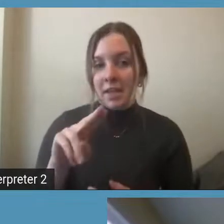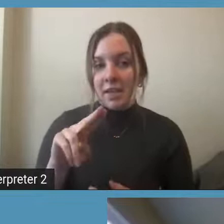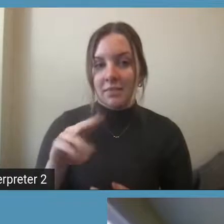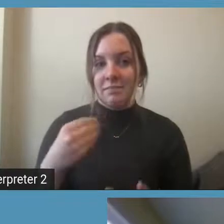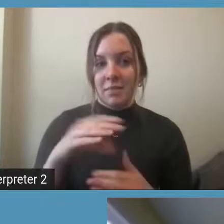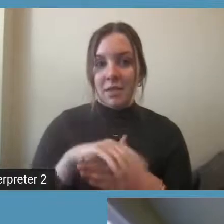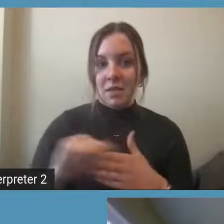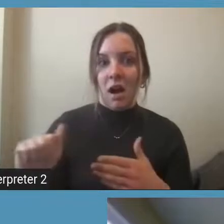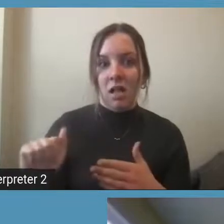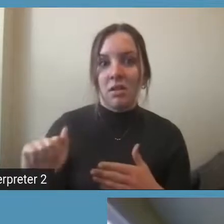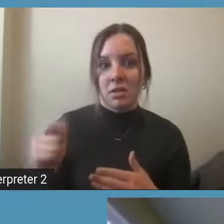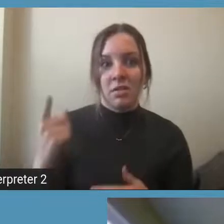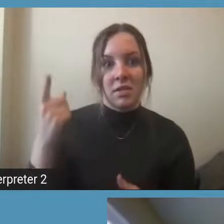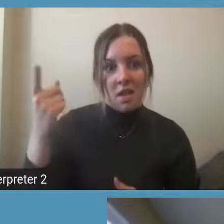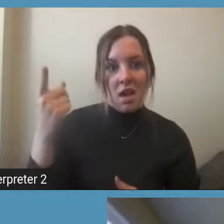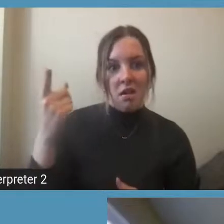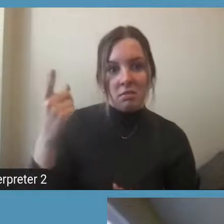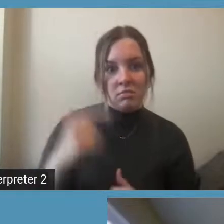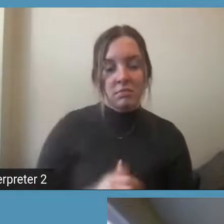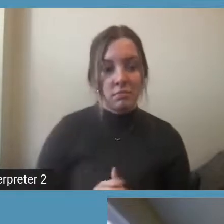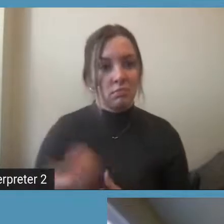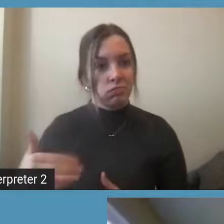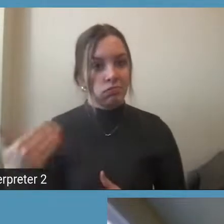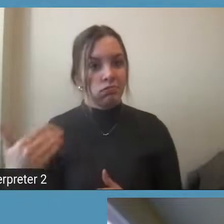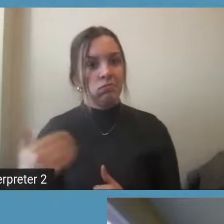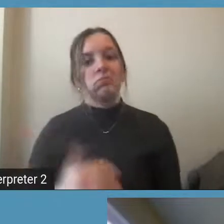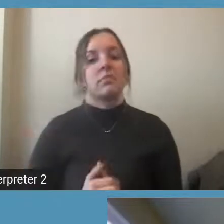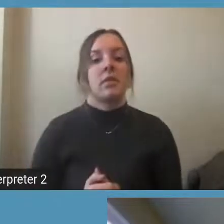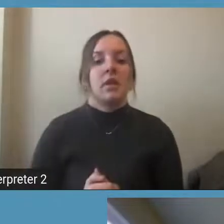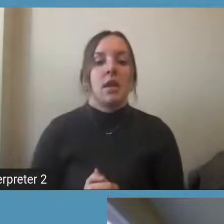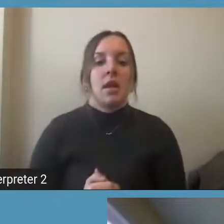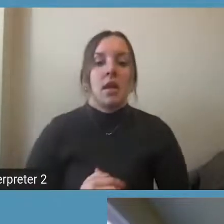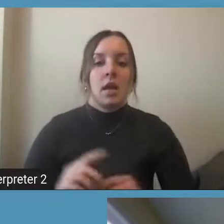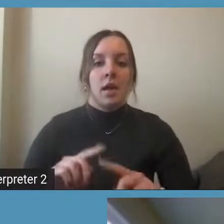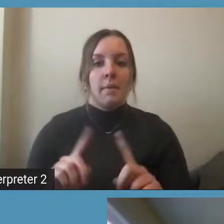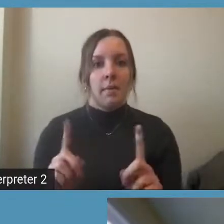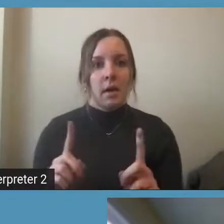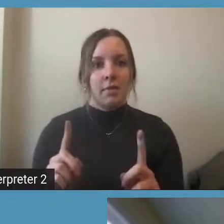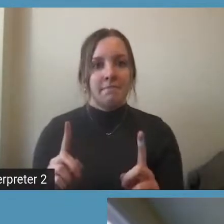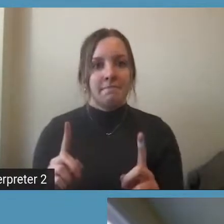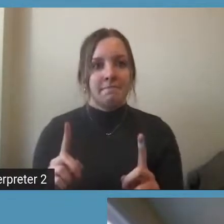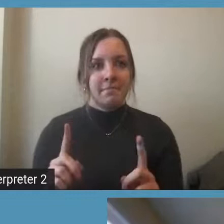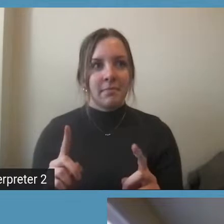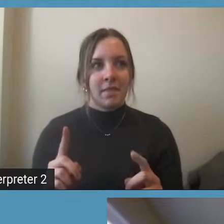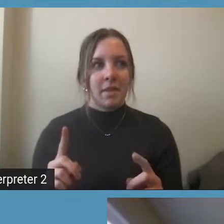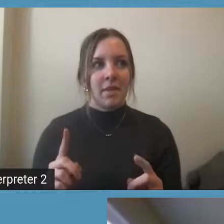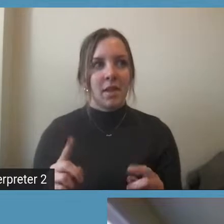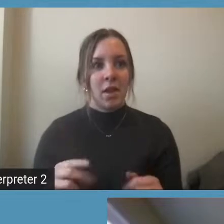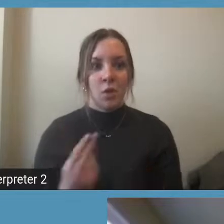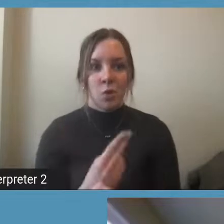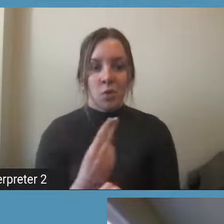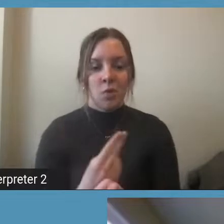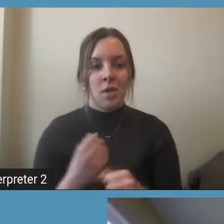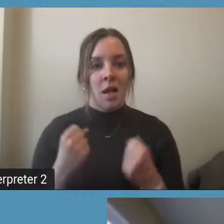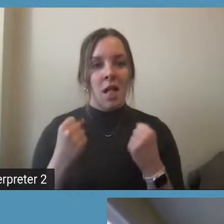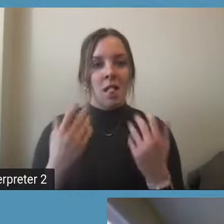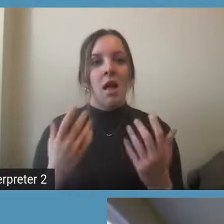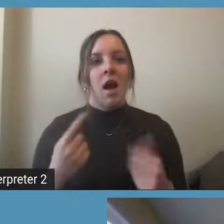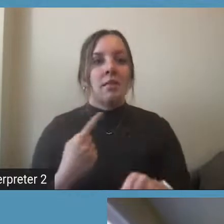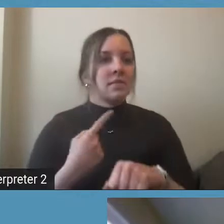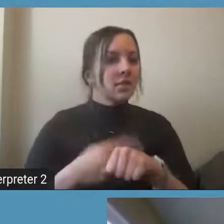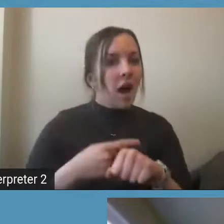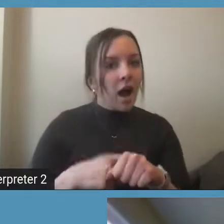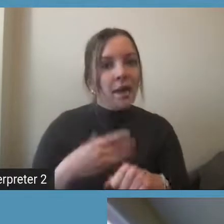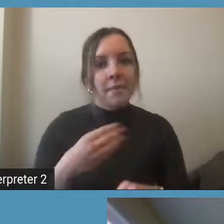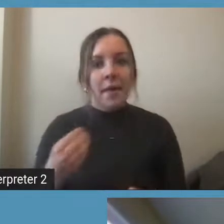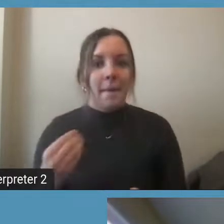that themselves. They have all the tools, they have the knowledge, and they did it themselves. But it still took time and money and effort to do it. And they probably had